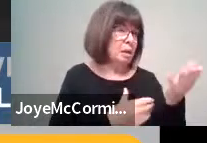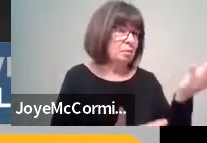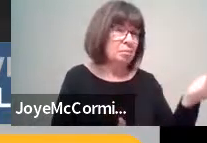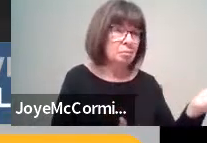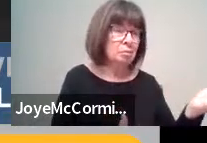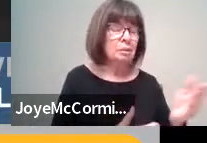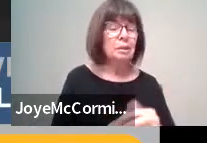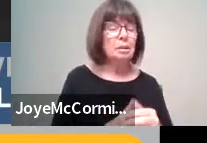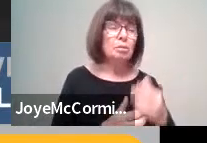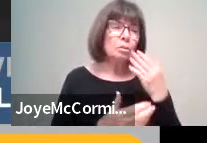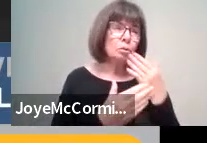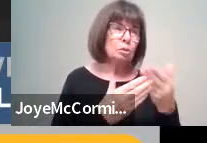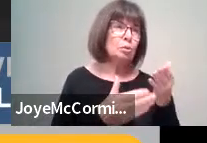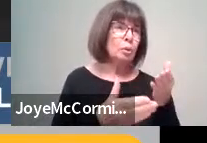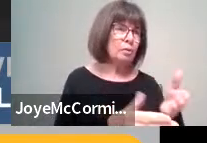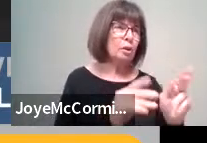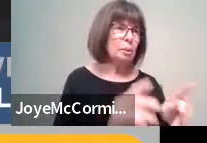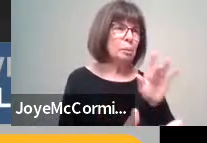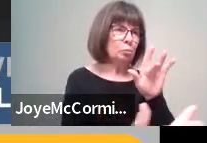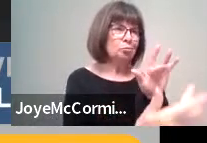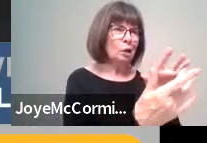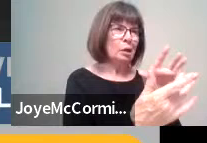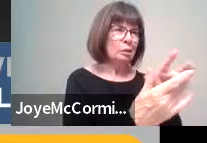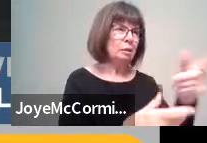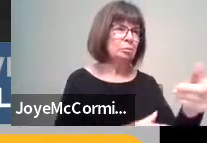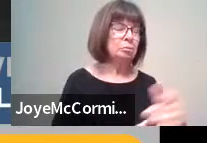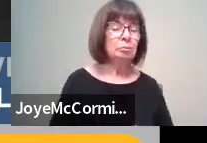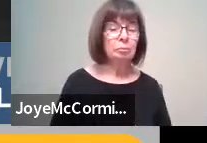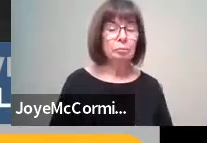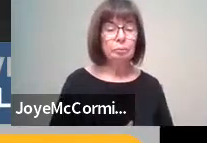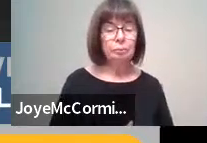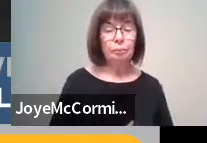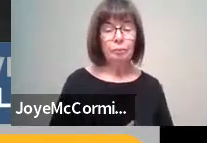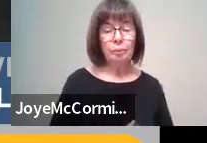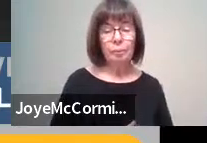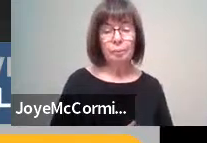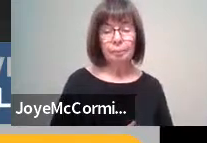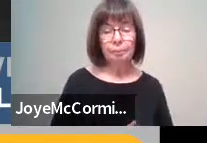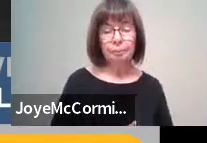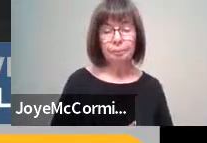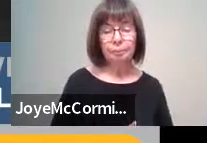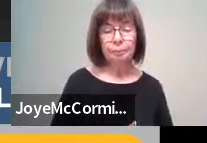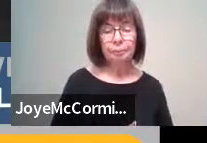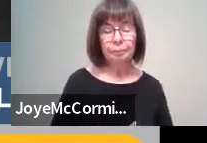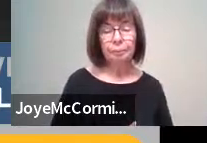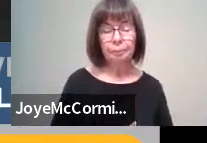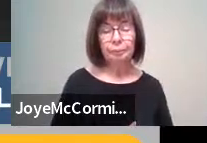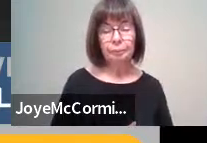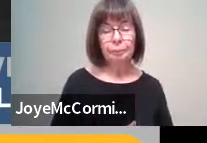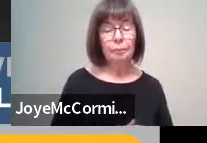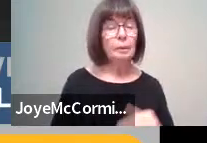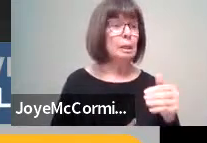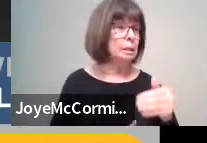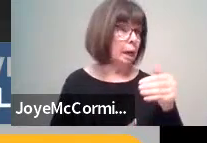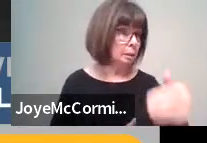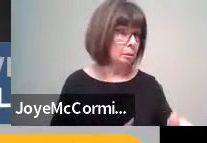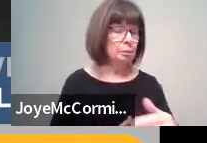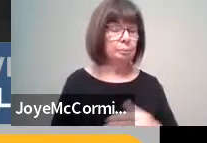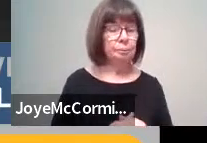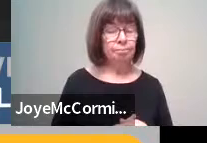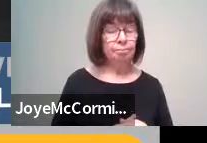to, for people to reach information about COVID treatments. And on the next slide,